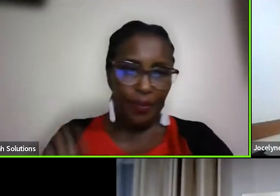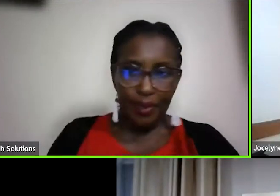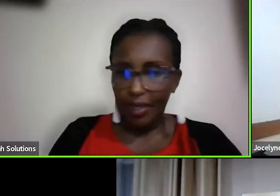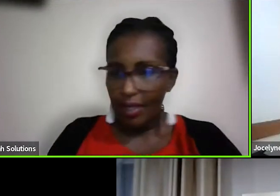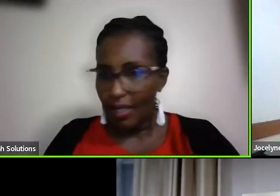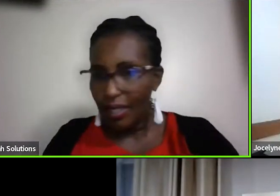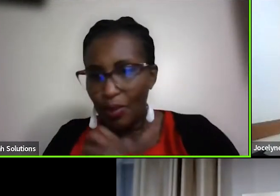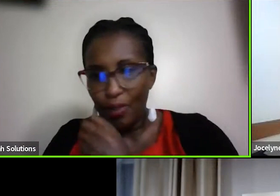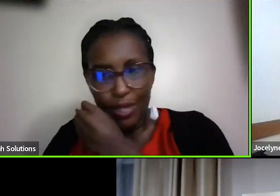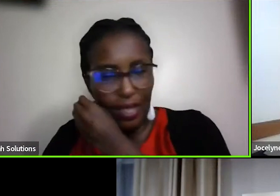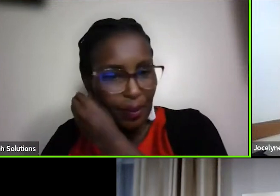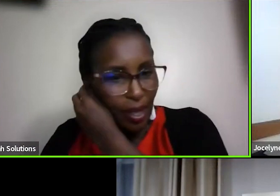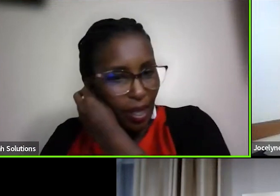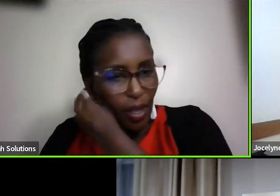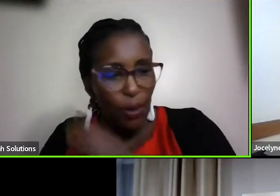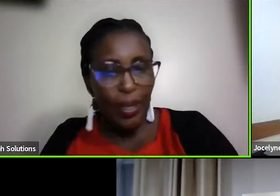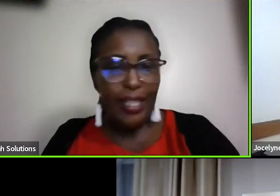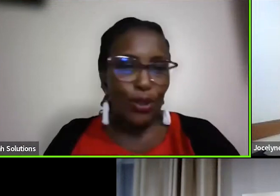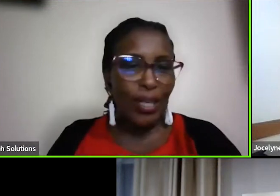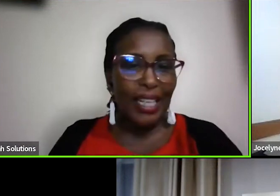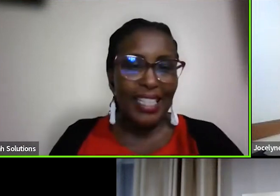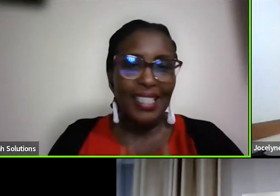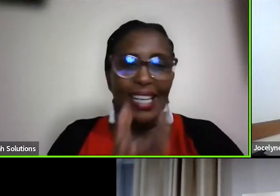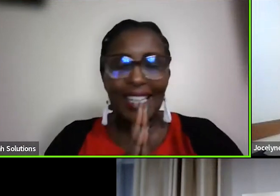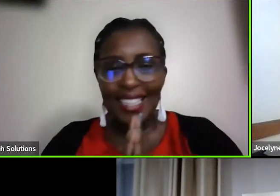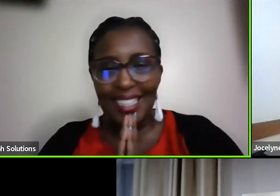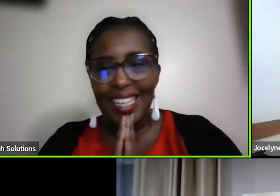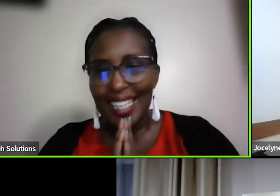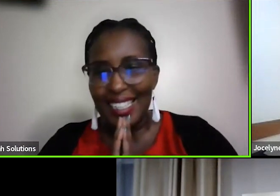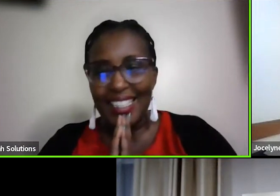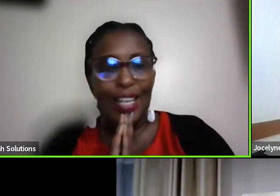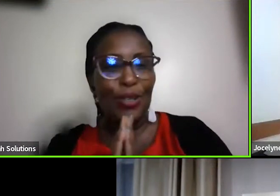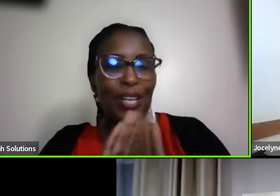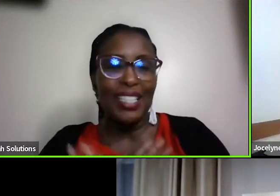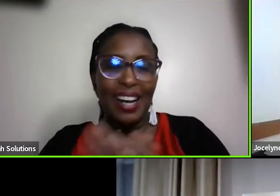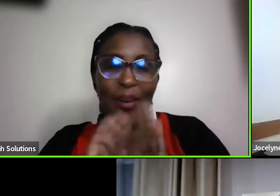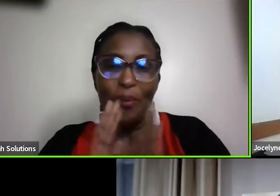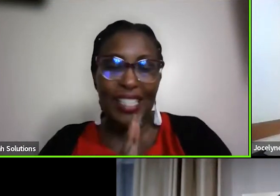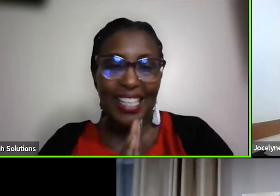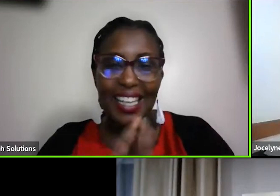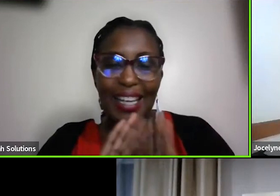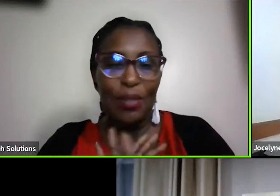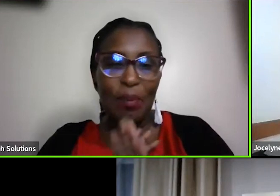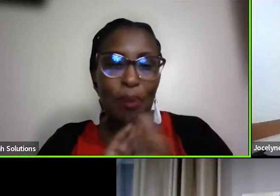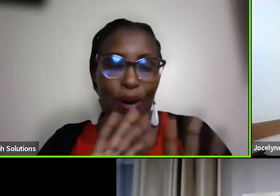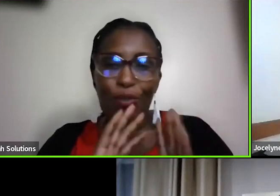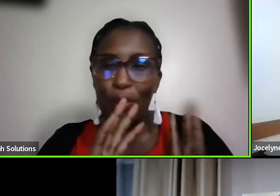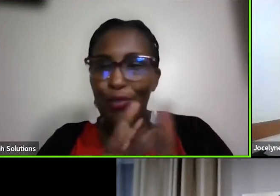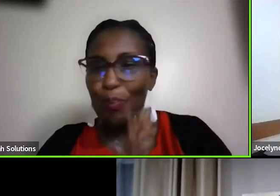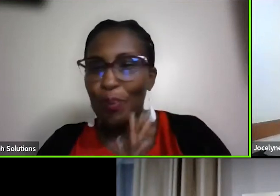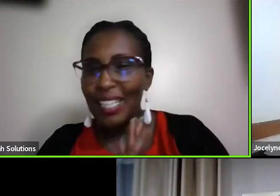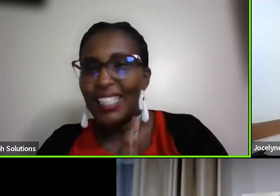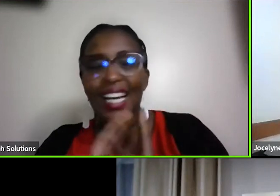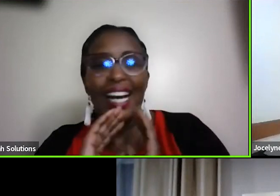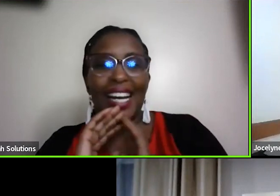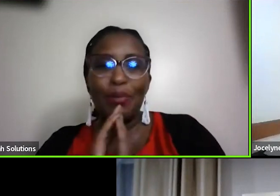Okay, I think we've lost her. All right, so ladies, you guys are amazing. Like, that was a